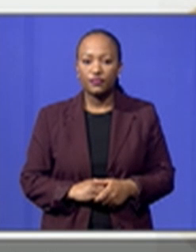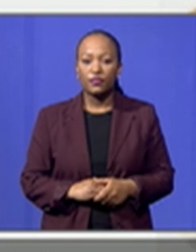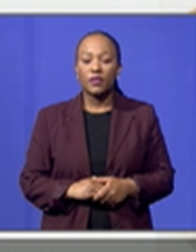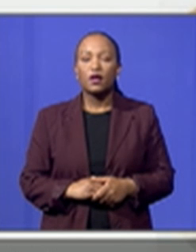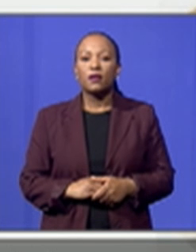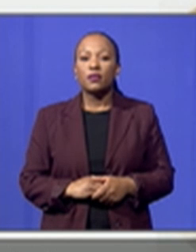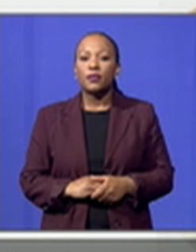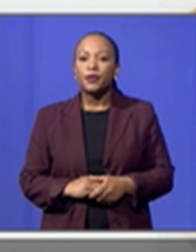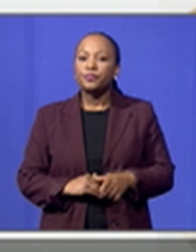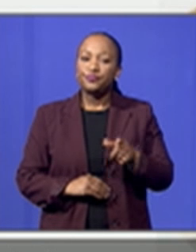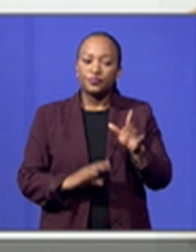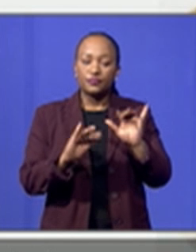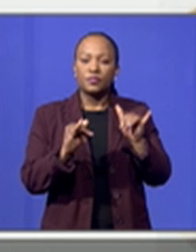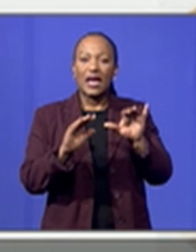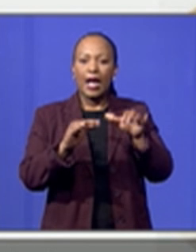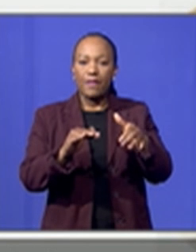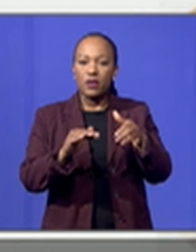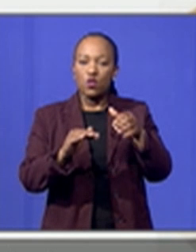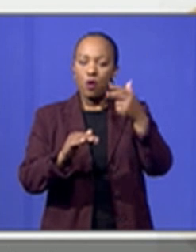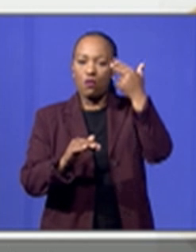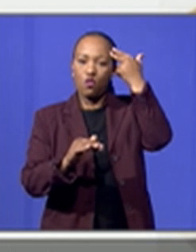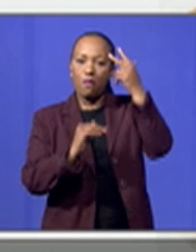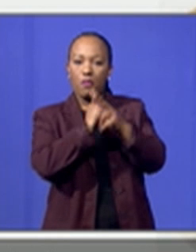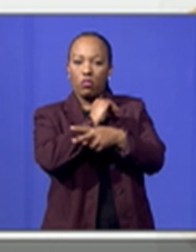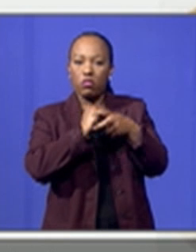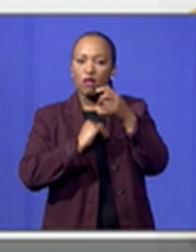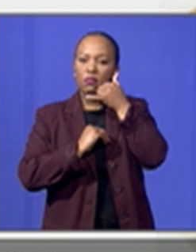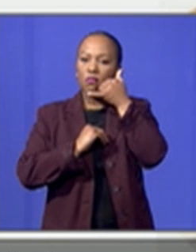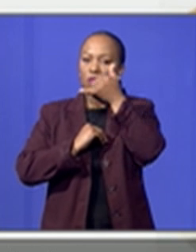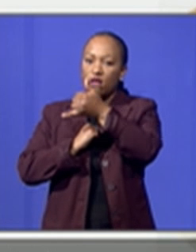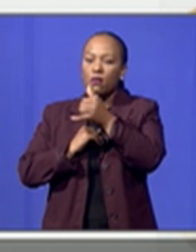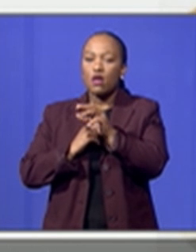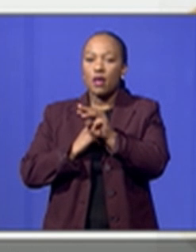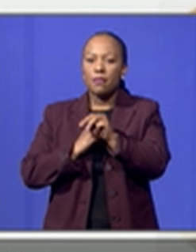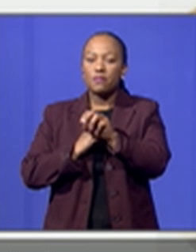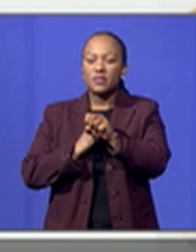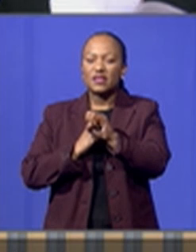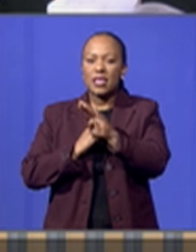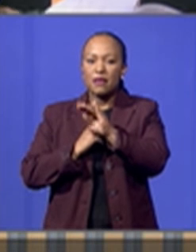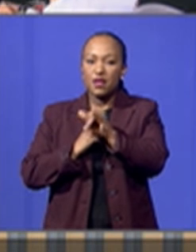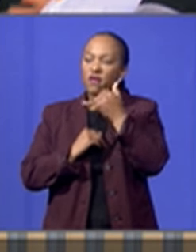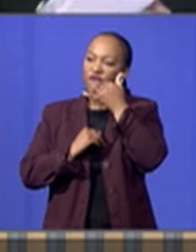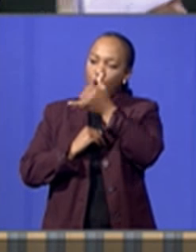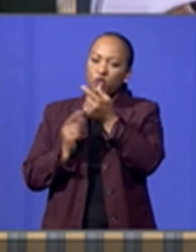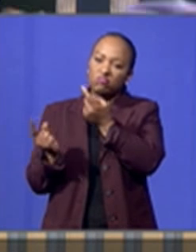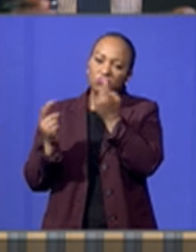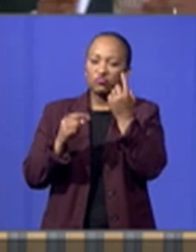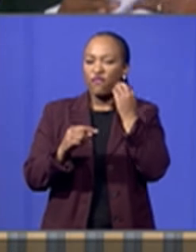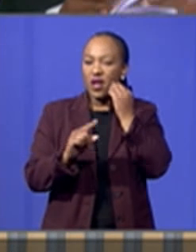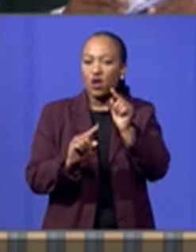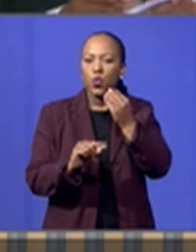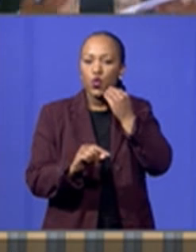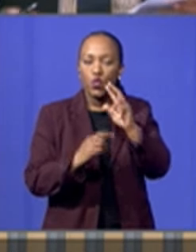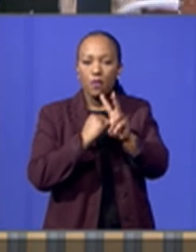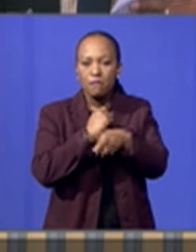robbed, they call up Mr. Msibi to sort it all out and find out who's robbed them and get their stock back. Ditheetso di tswelela